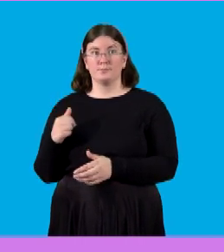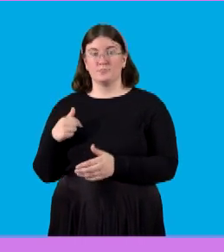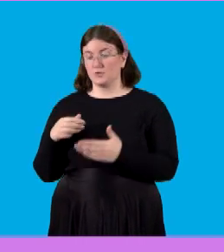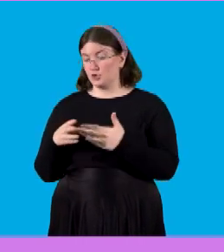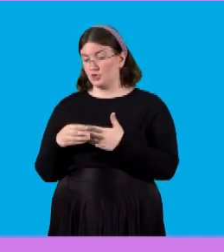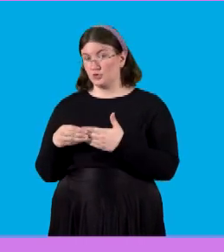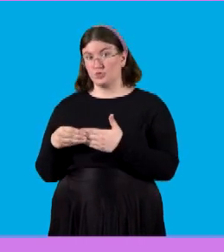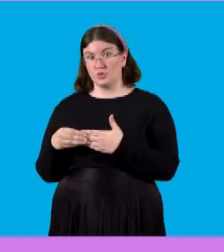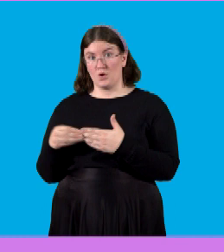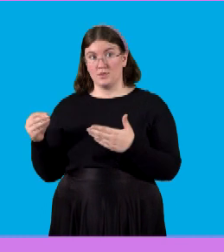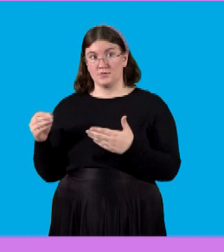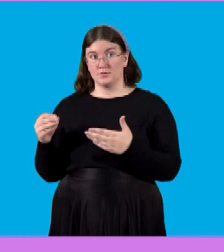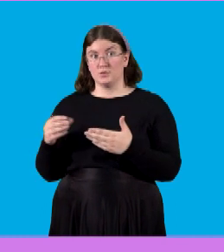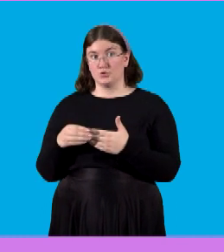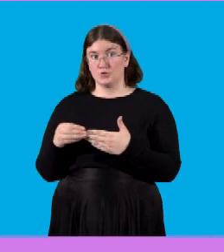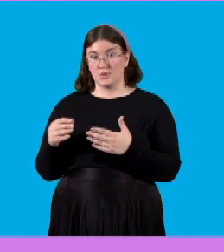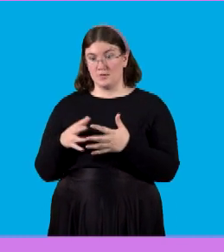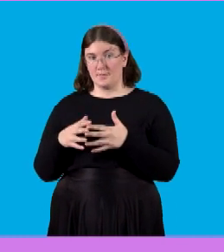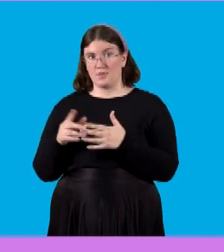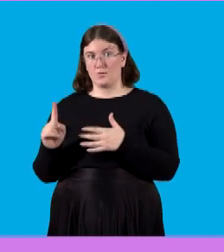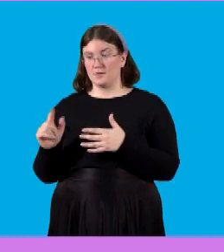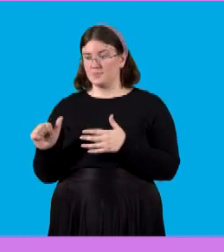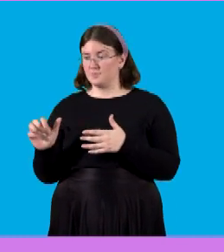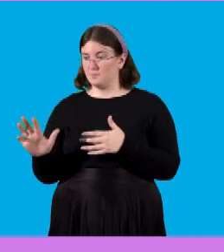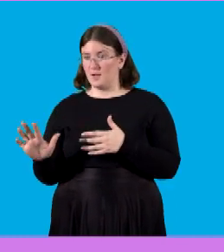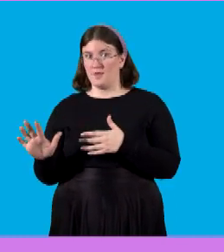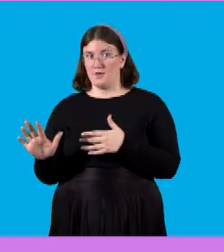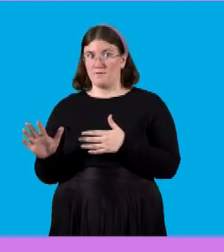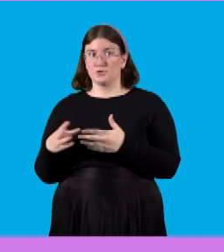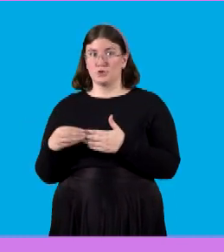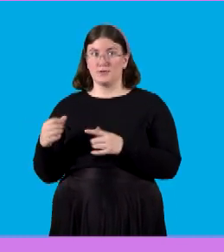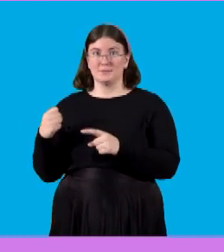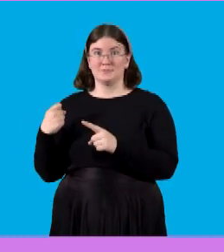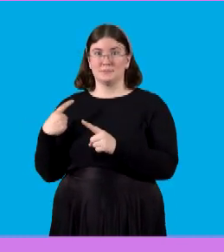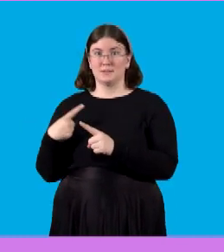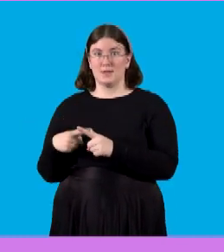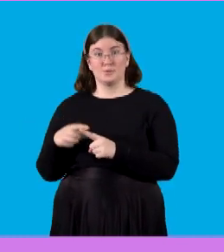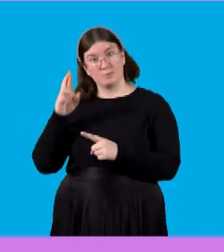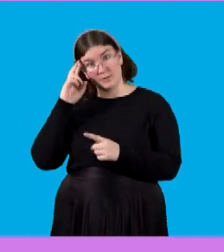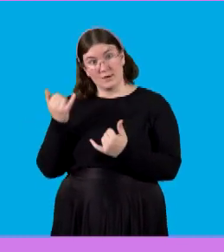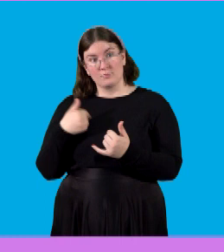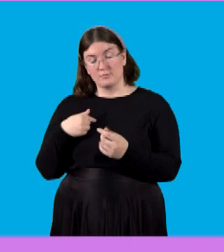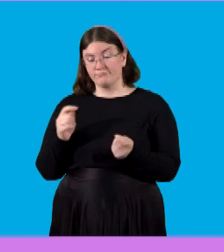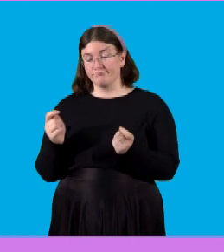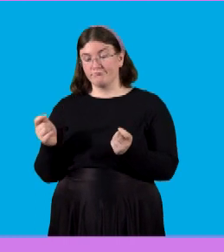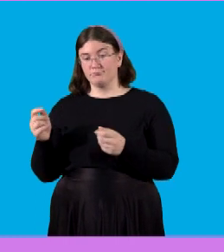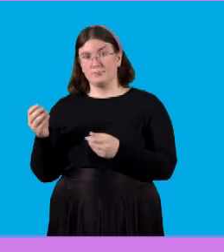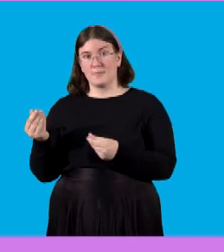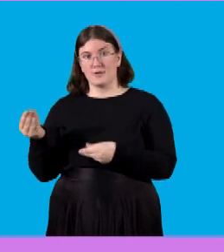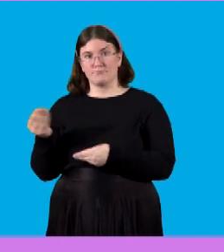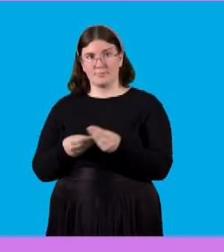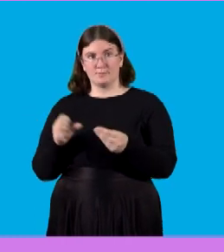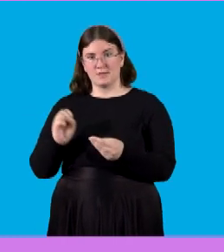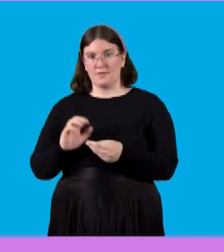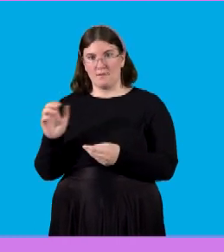100, and let me indicate the unit. It's American dollar, 165 US dollars, multiply, remember I'm now converting to